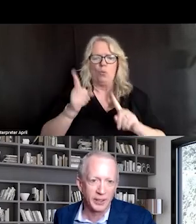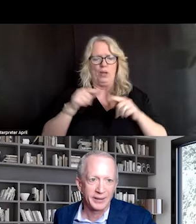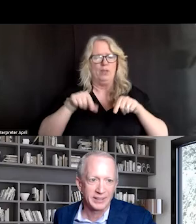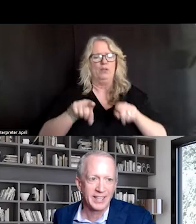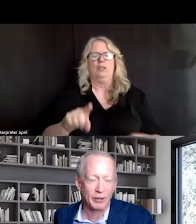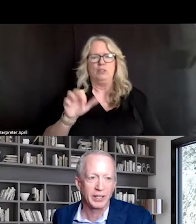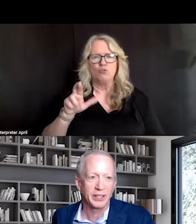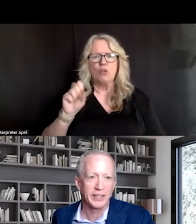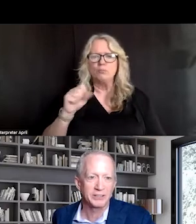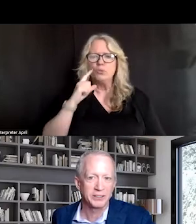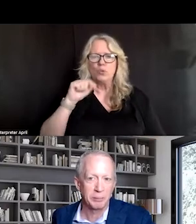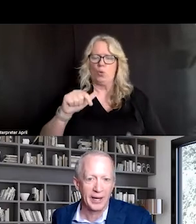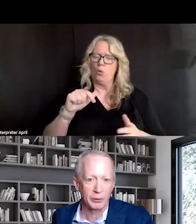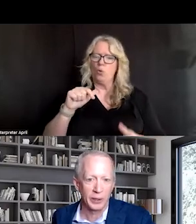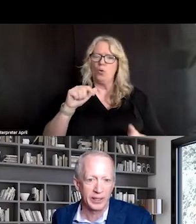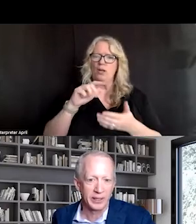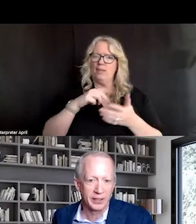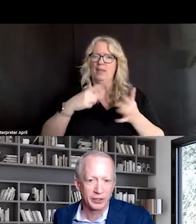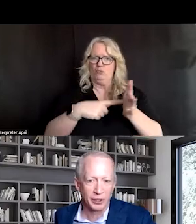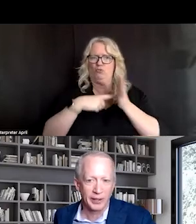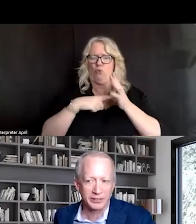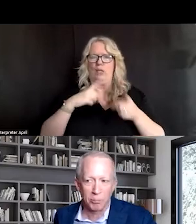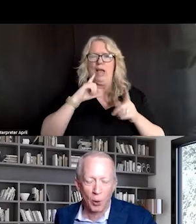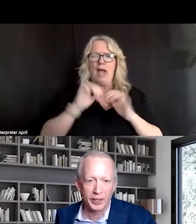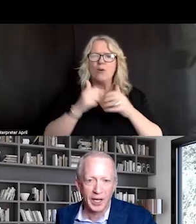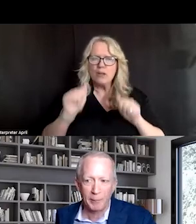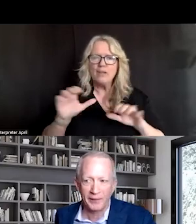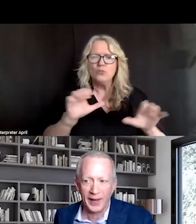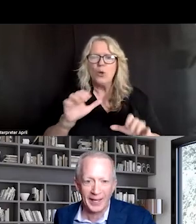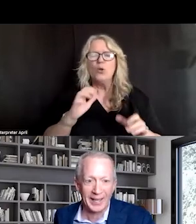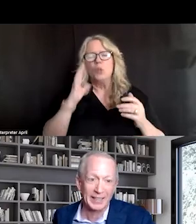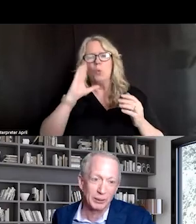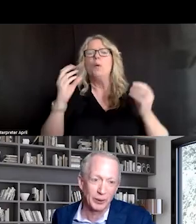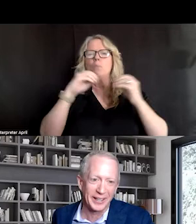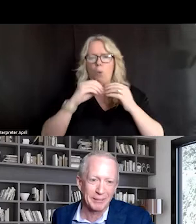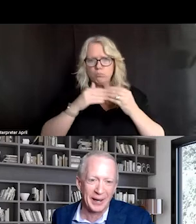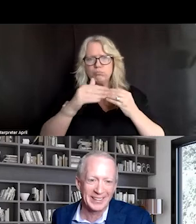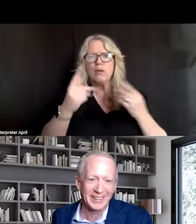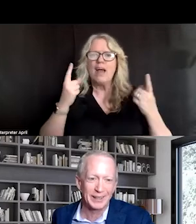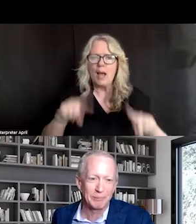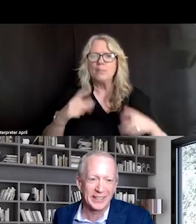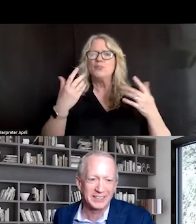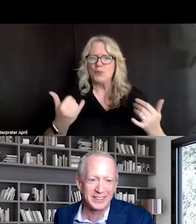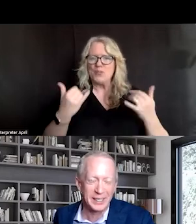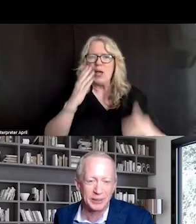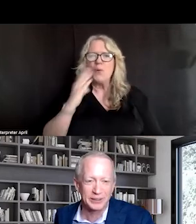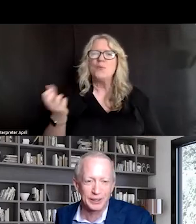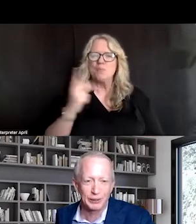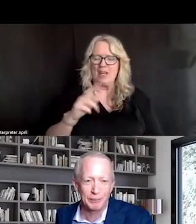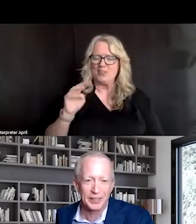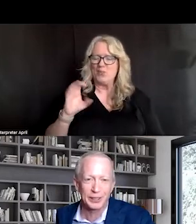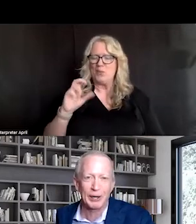So this calculator gives us the pathway to do that. So more to come on that. And actually, we're going to get back to the McKinsey team